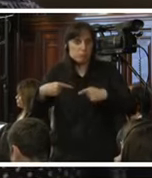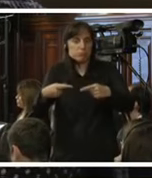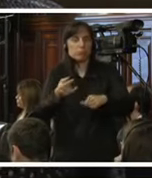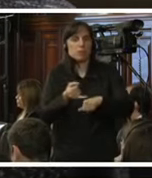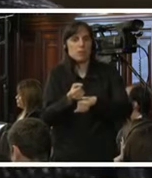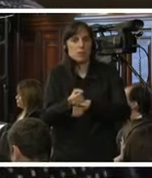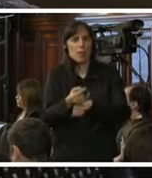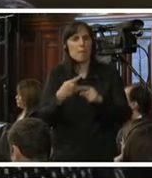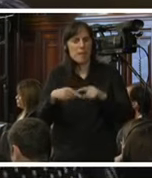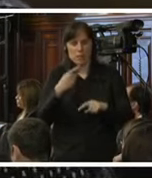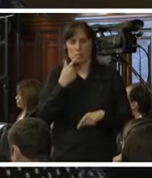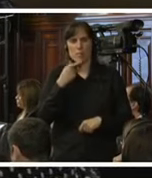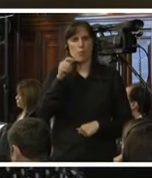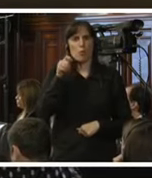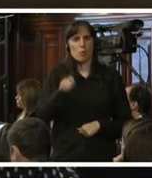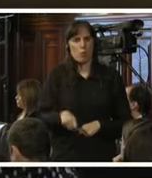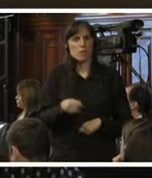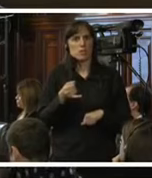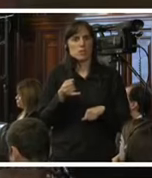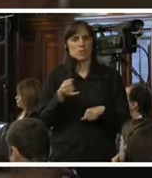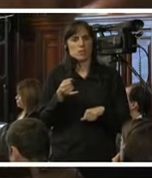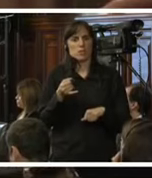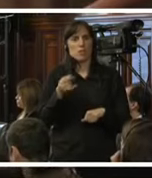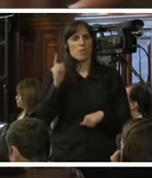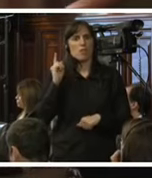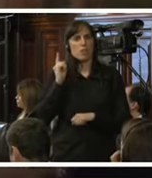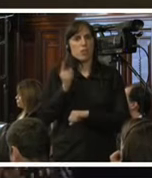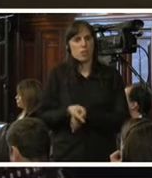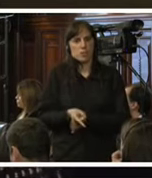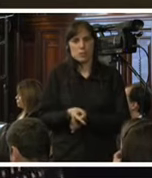for a farmer and is fired,